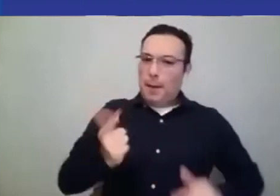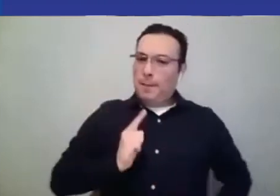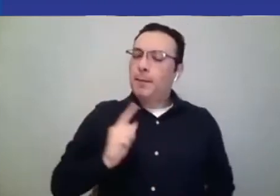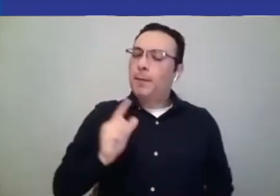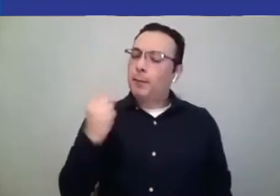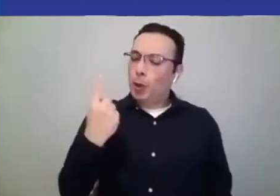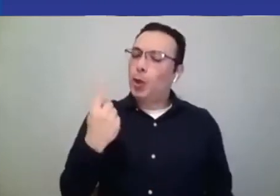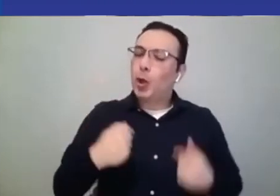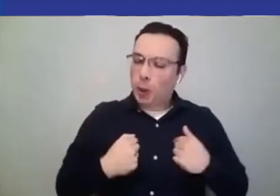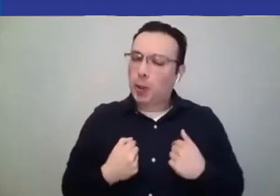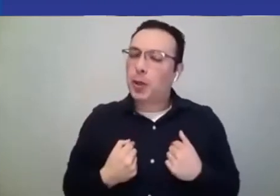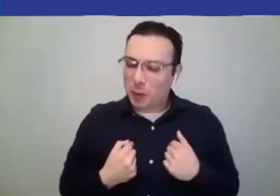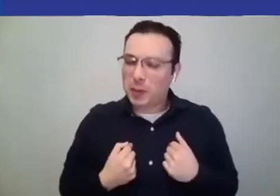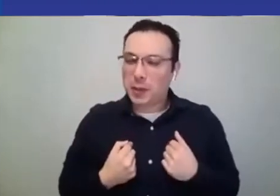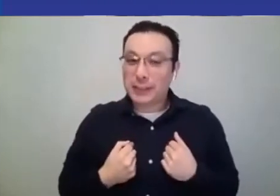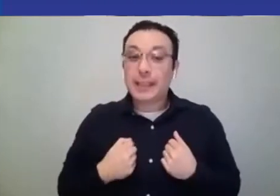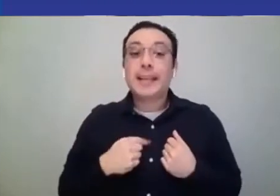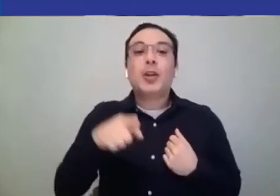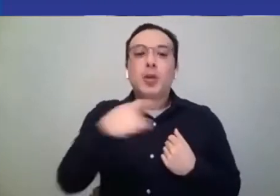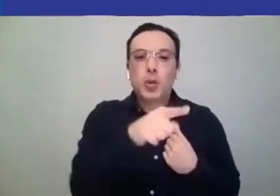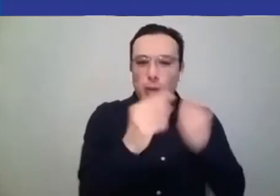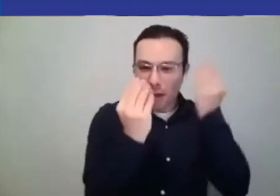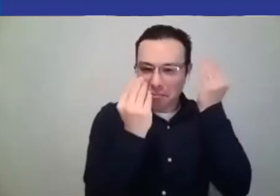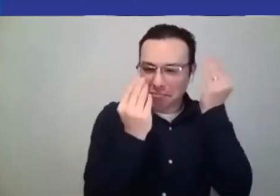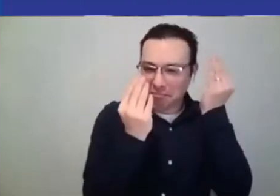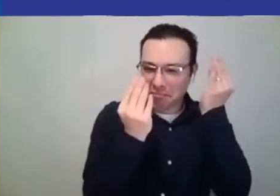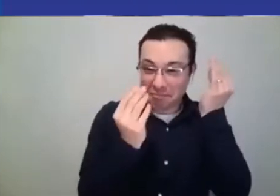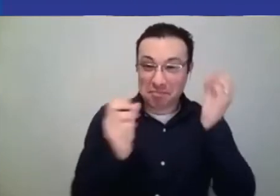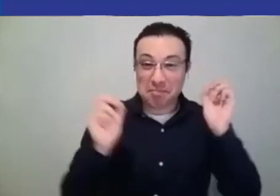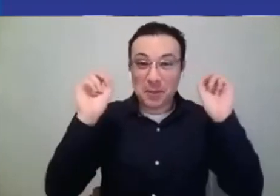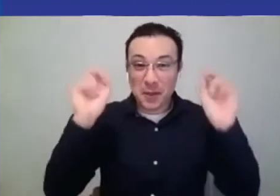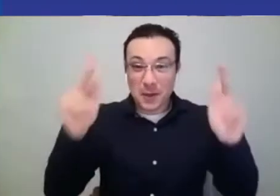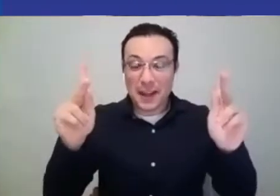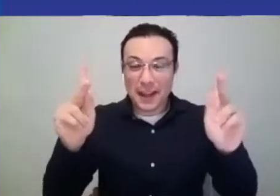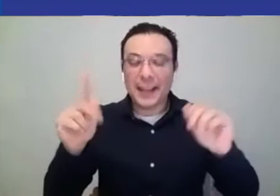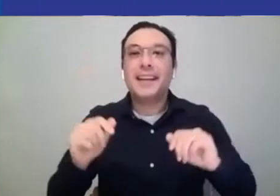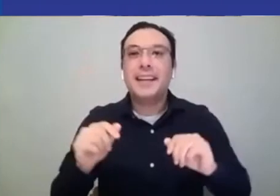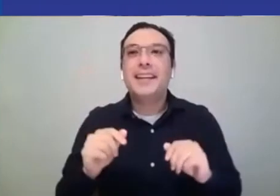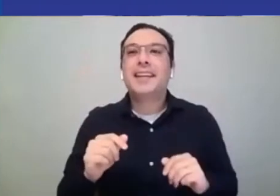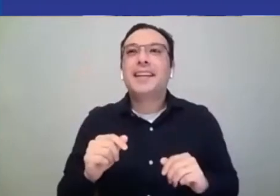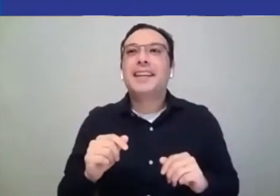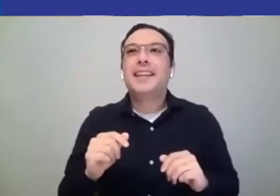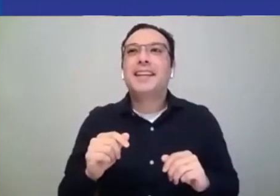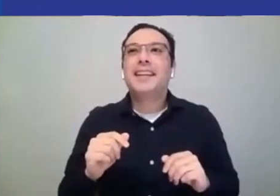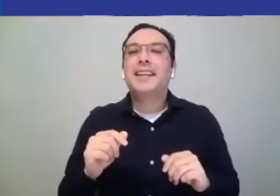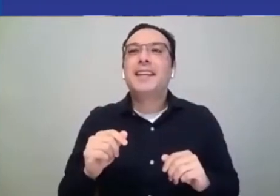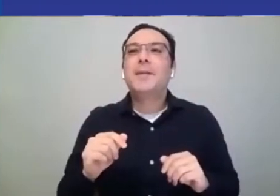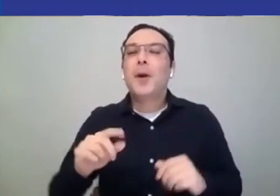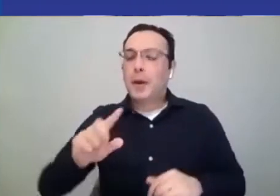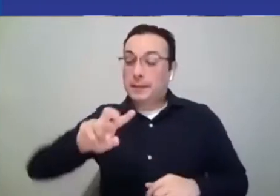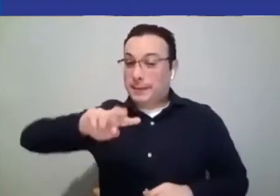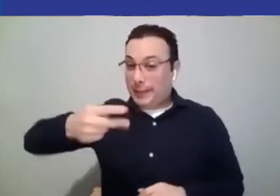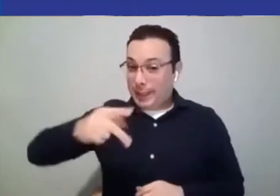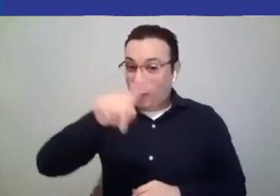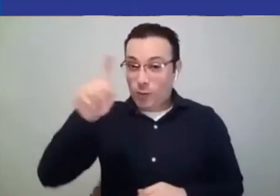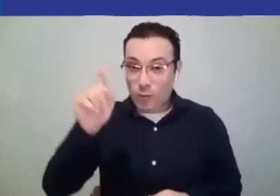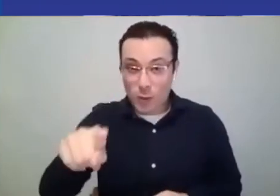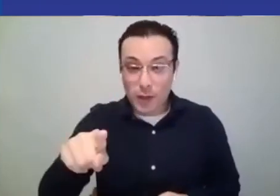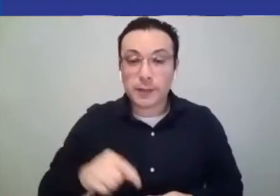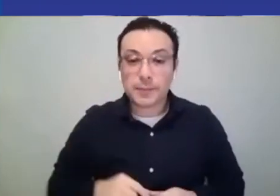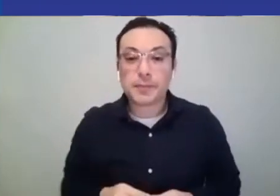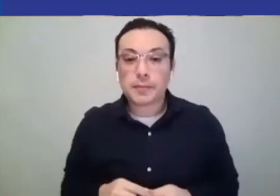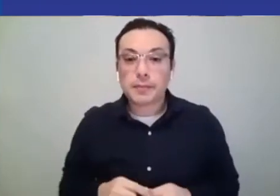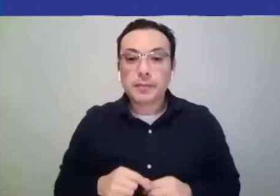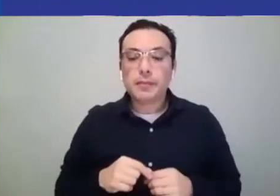a little bit. I will start so that I can give you a few seconds to think about something, so that you're a little bit off the hook. But the